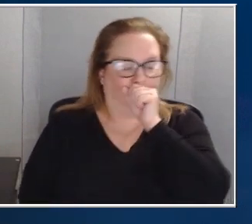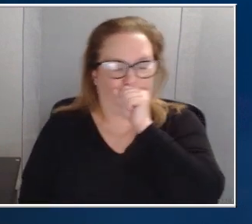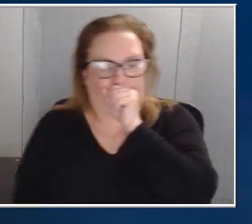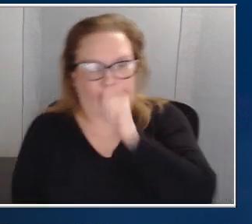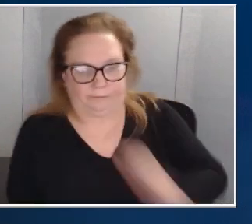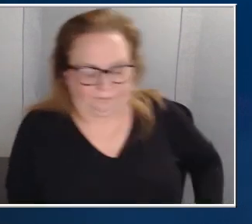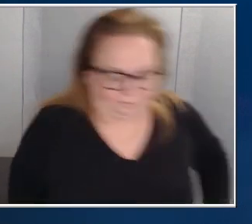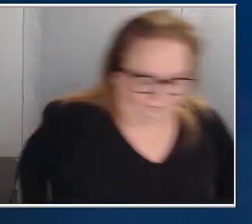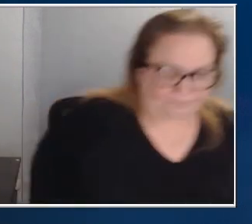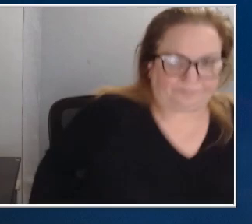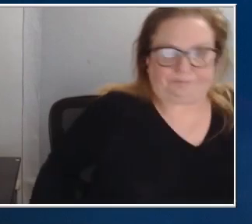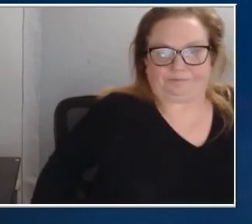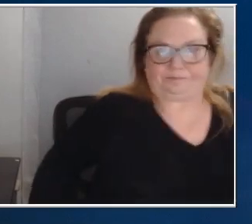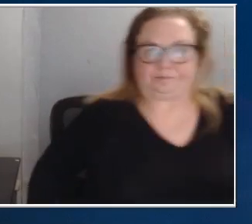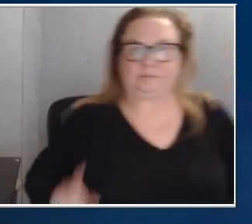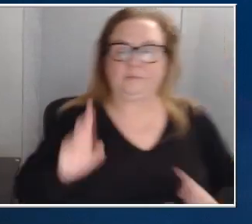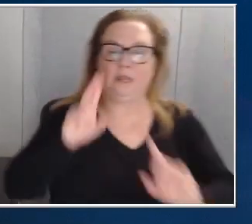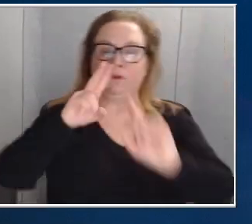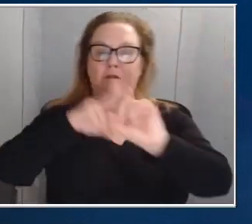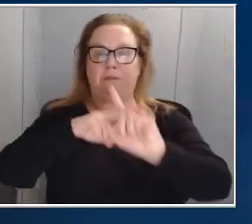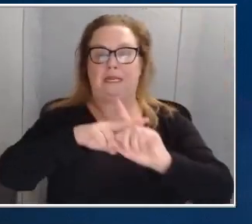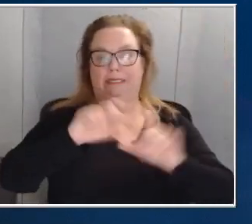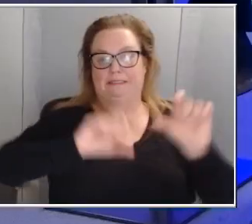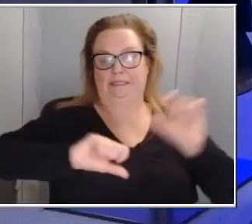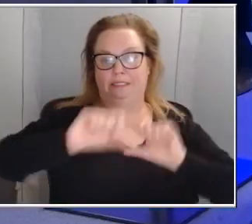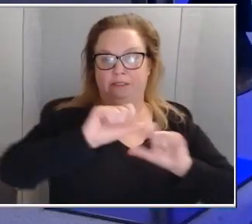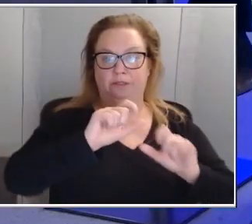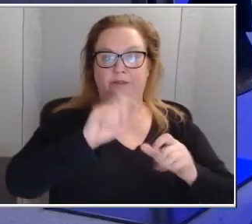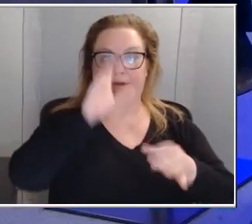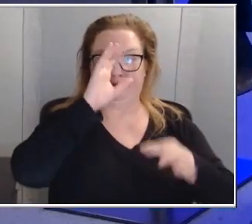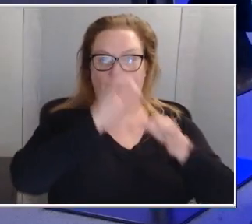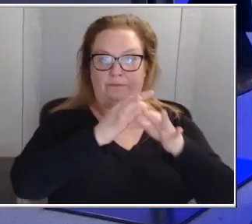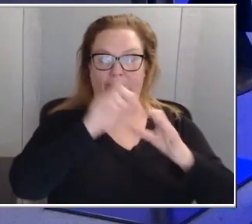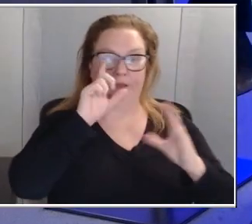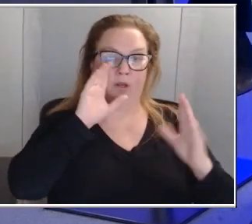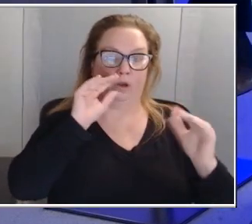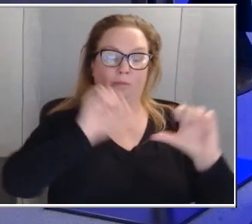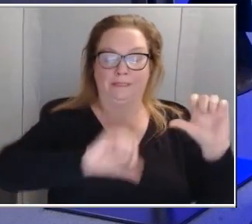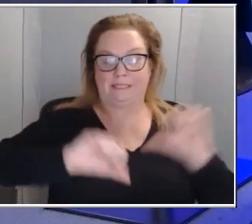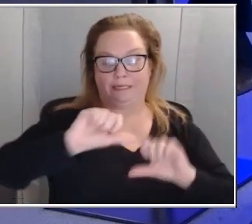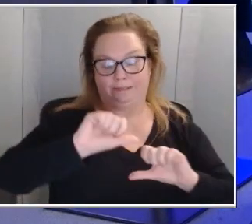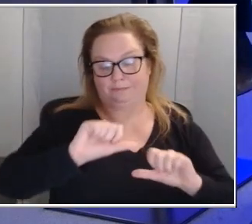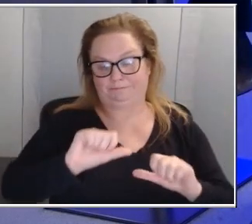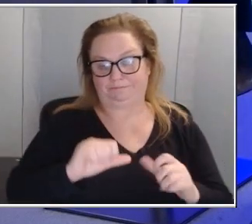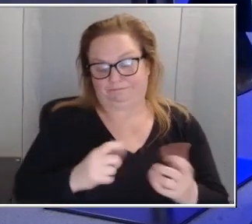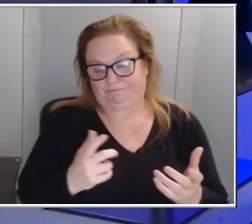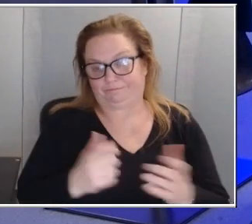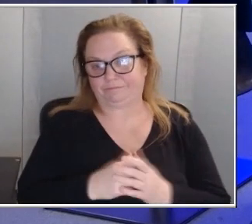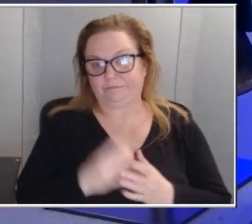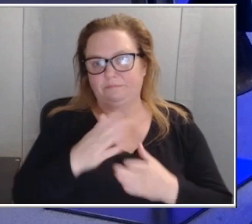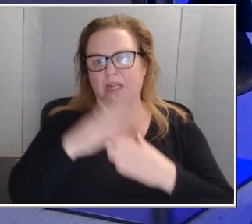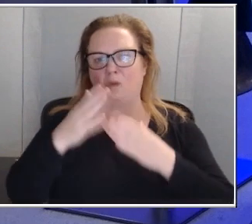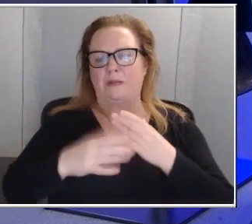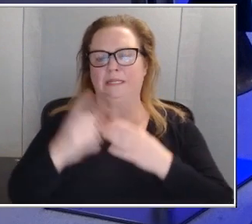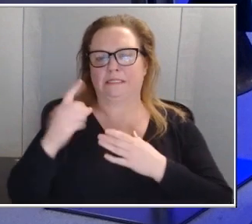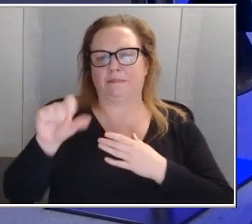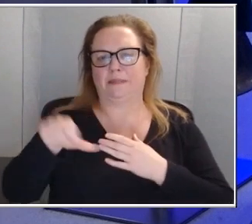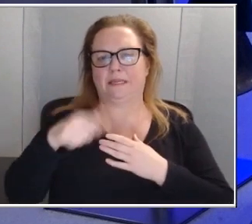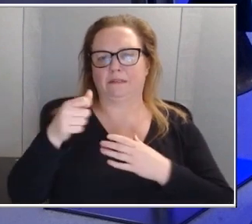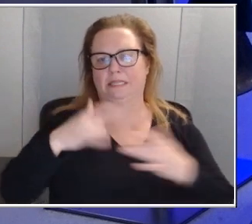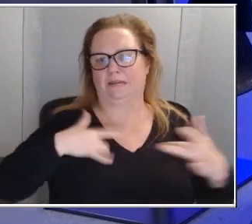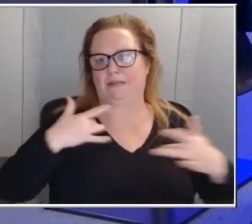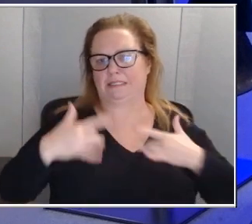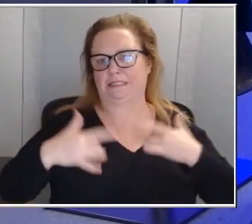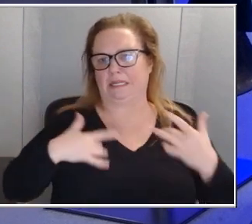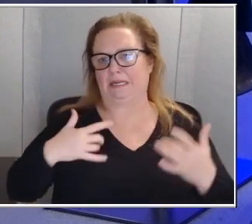can get through just about anything. Faith, hope, and science with good people. Can't beat it. I want to end with something else kind of exciting, maybe